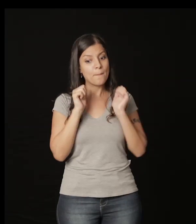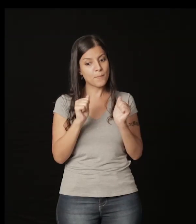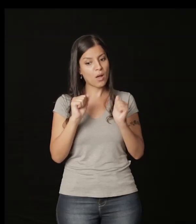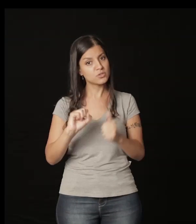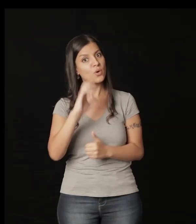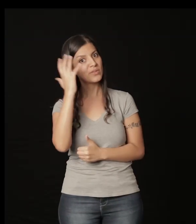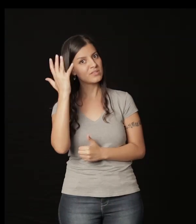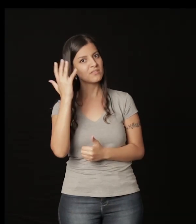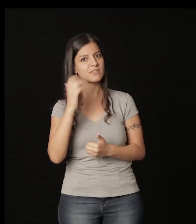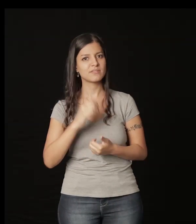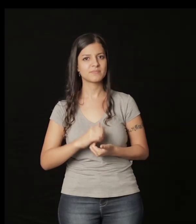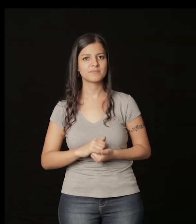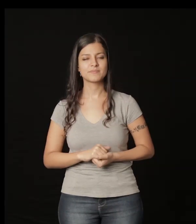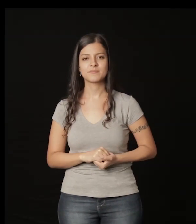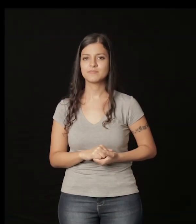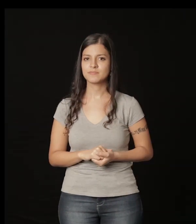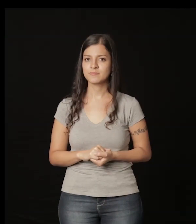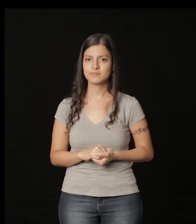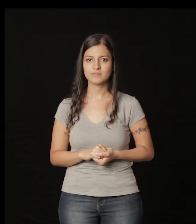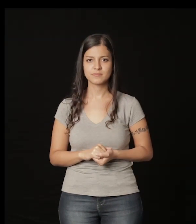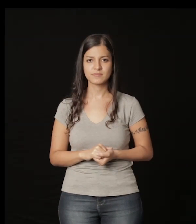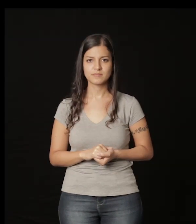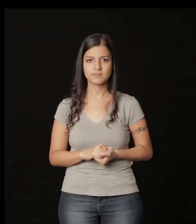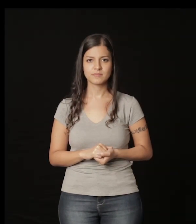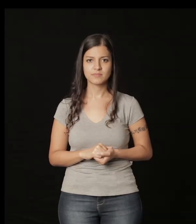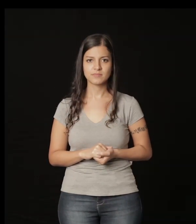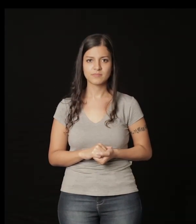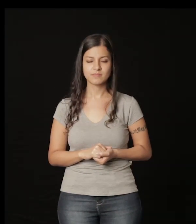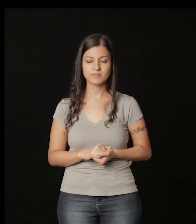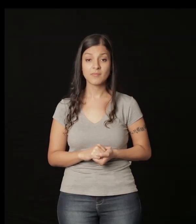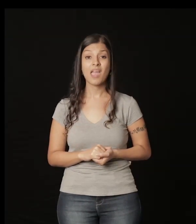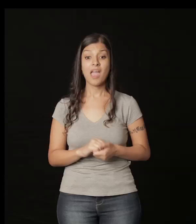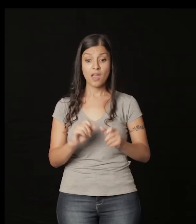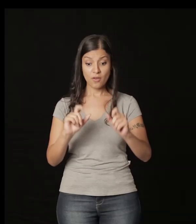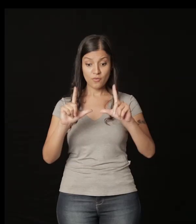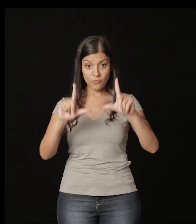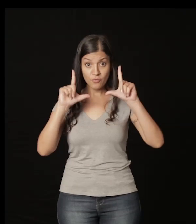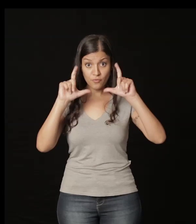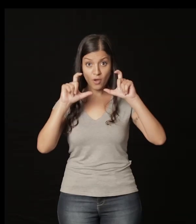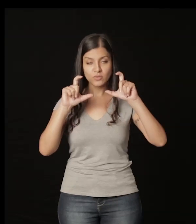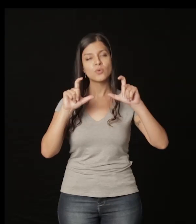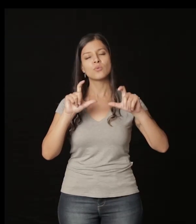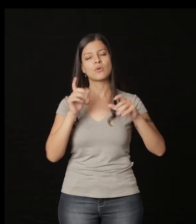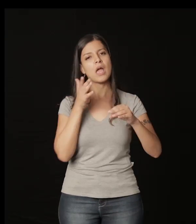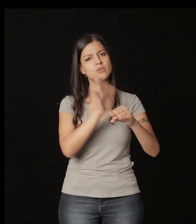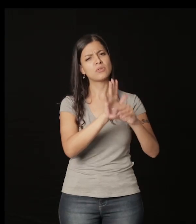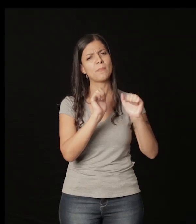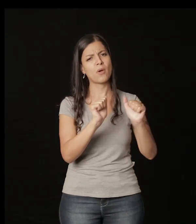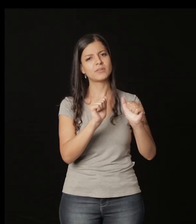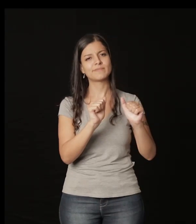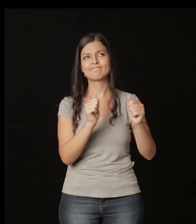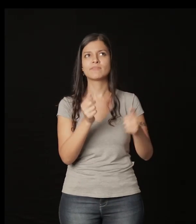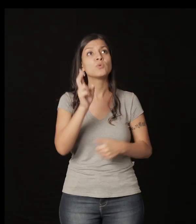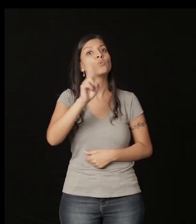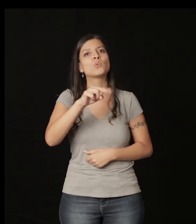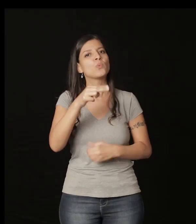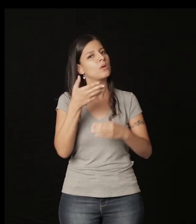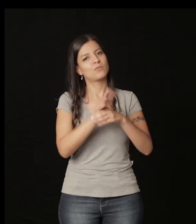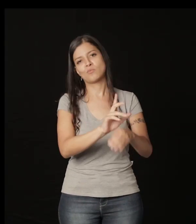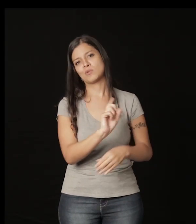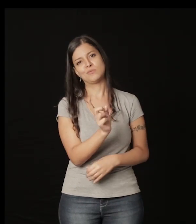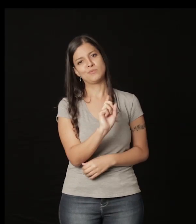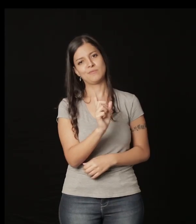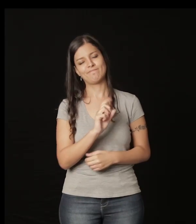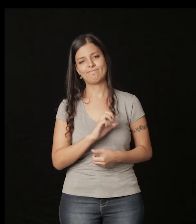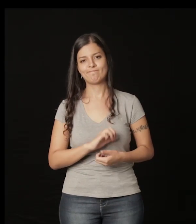That something could happen. That this could help them in some way. And of course this picture never helped them. And